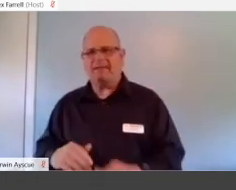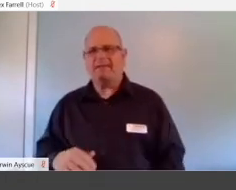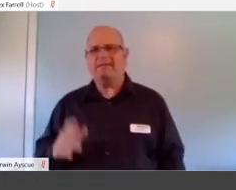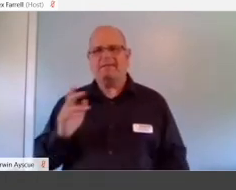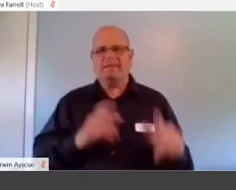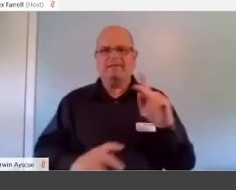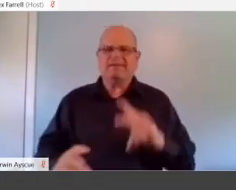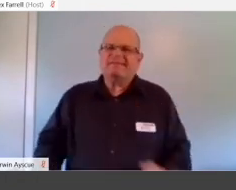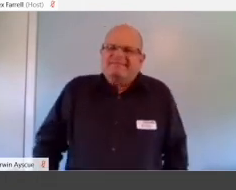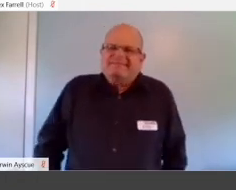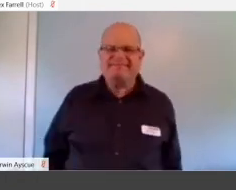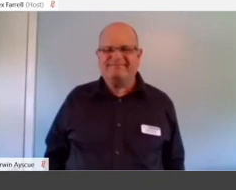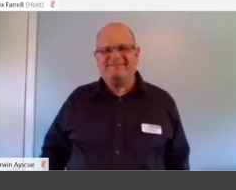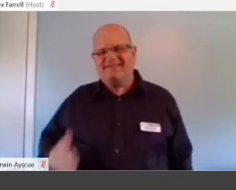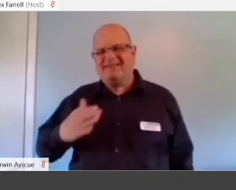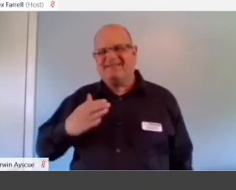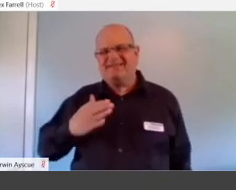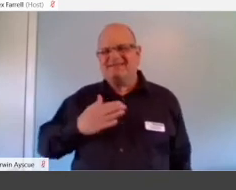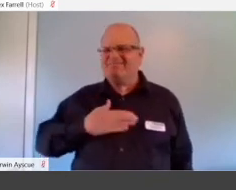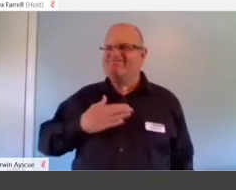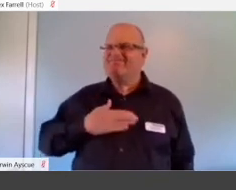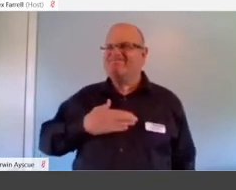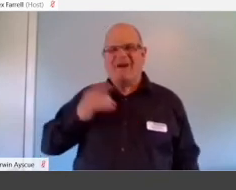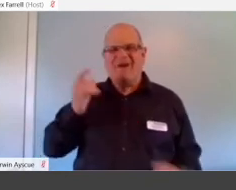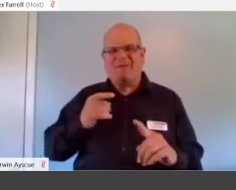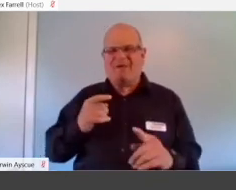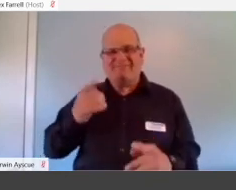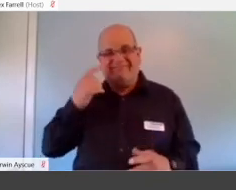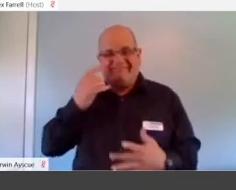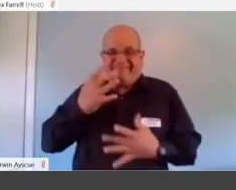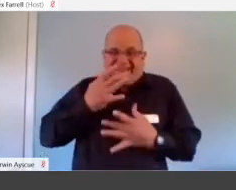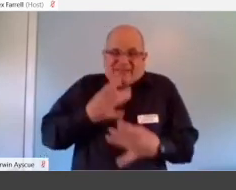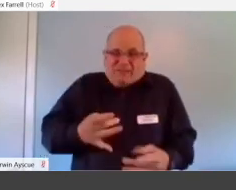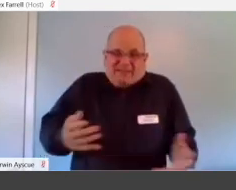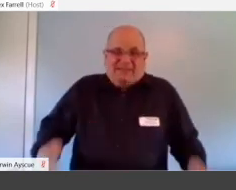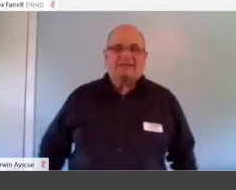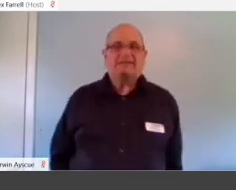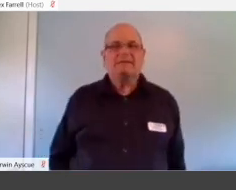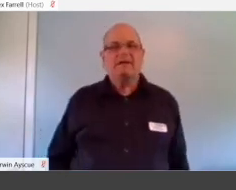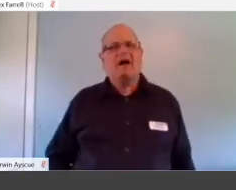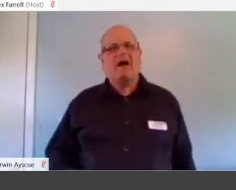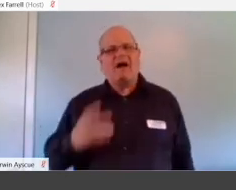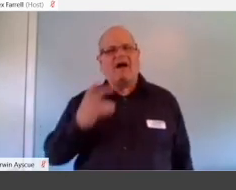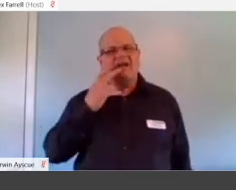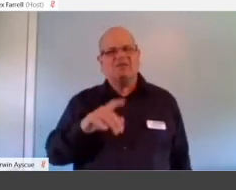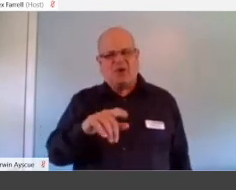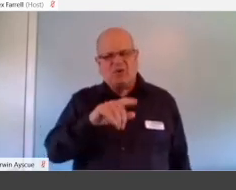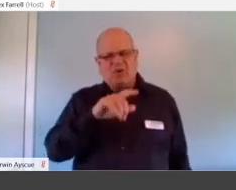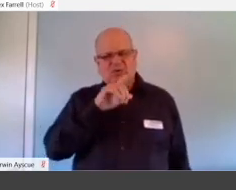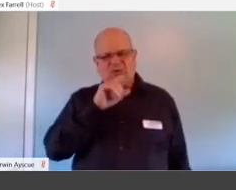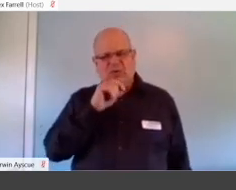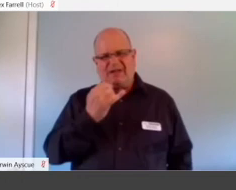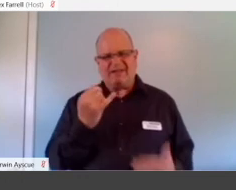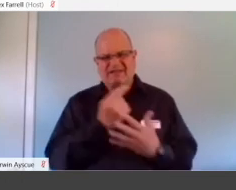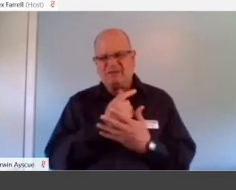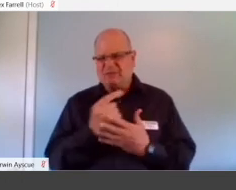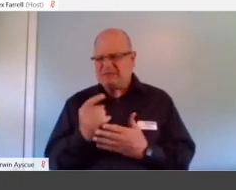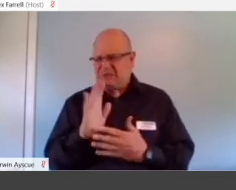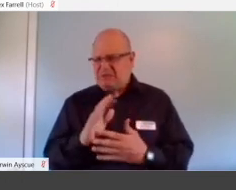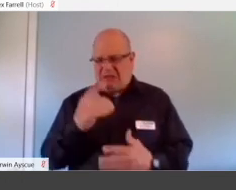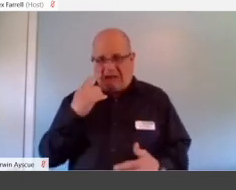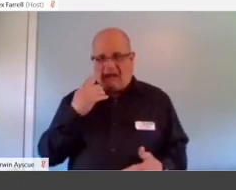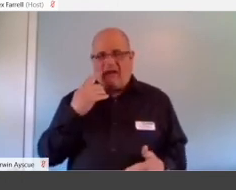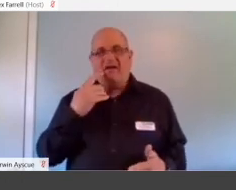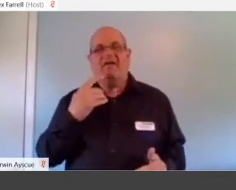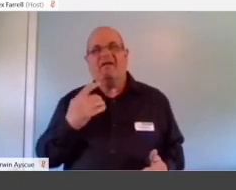think that's just interesting to me. I think I saw this on your Twitter this week, Summer. It may not have been, but also